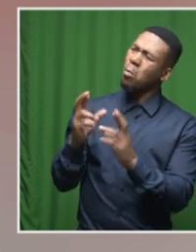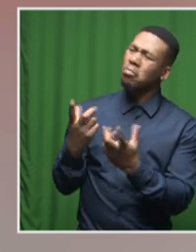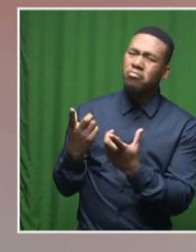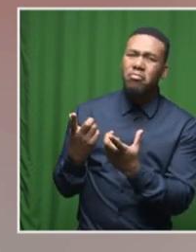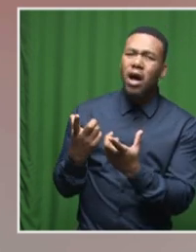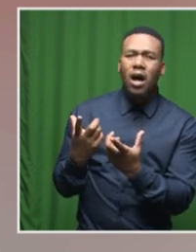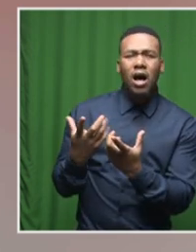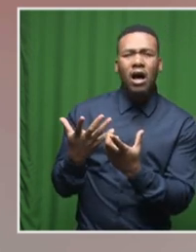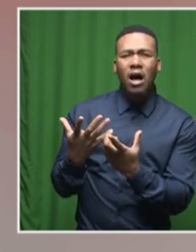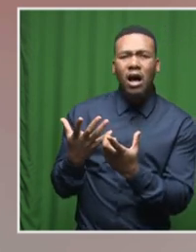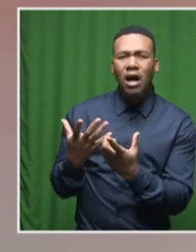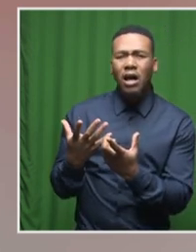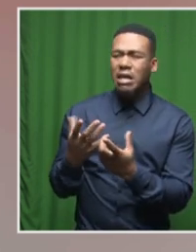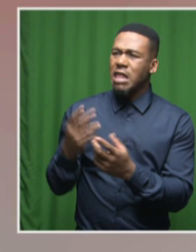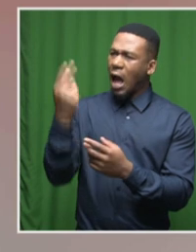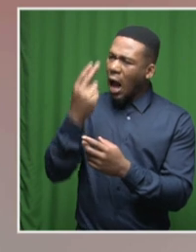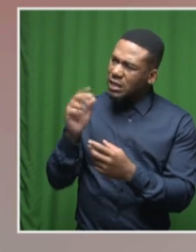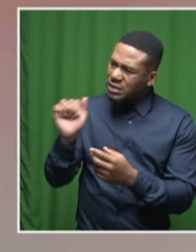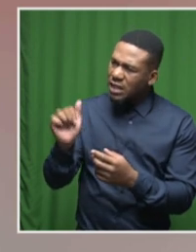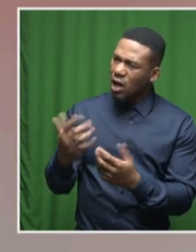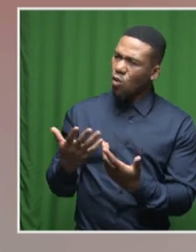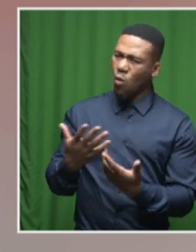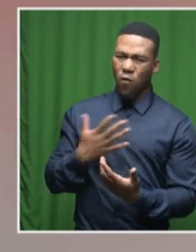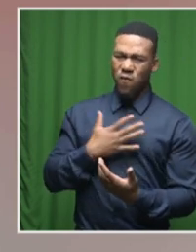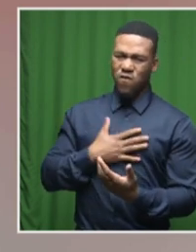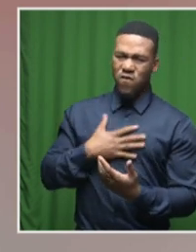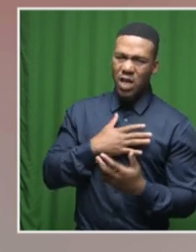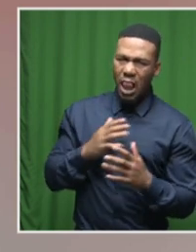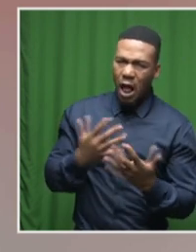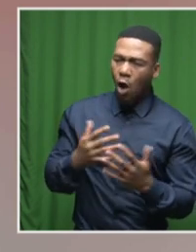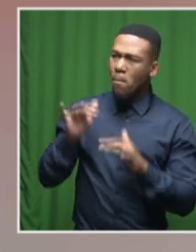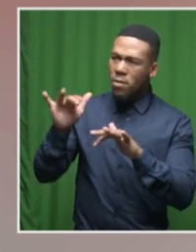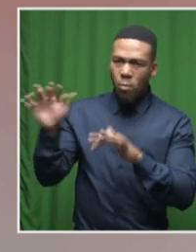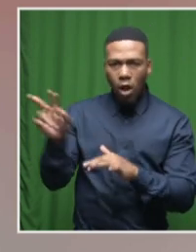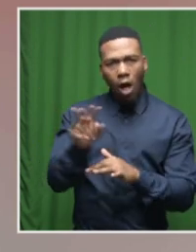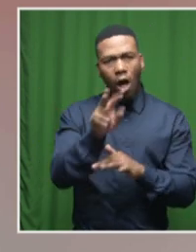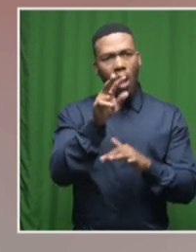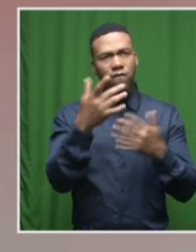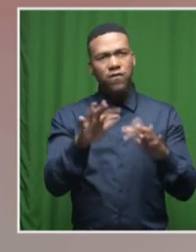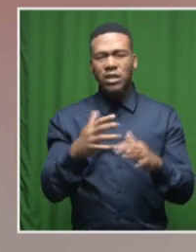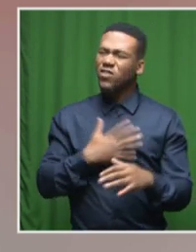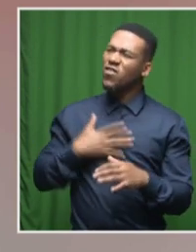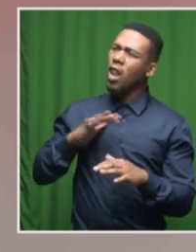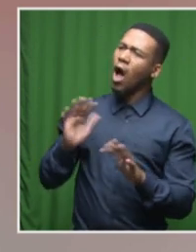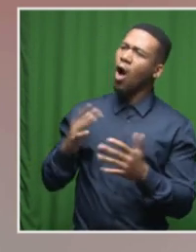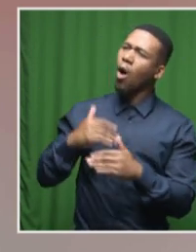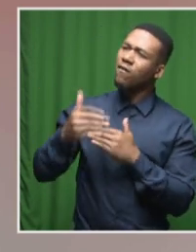So what are you hoping they will feel after viewing your work?